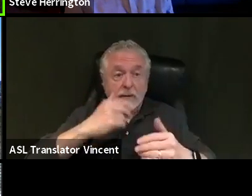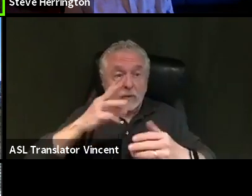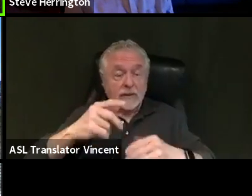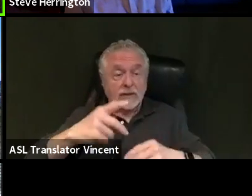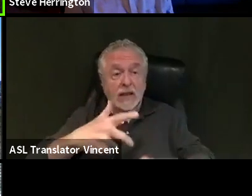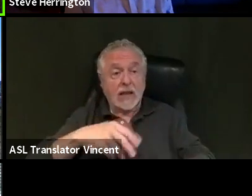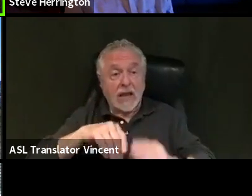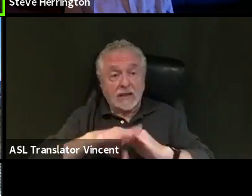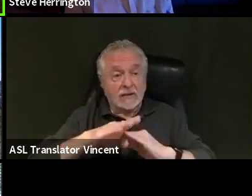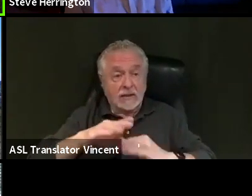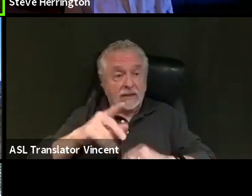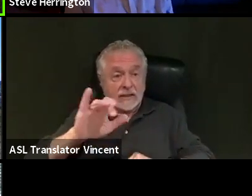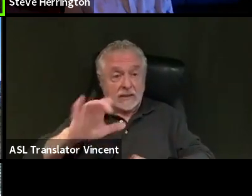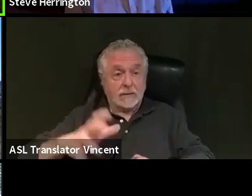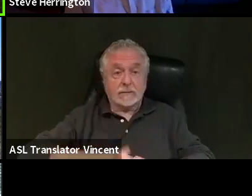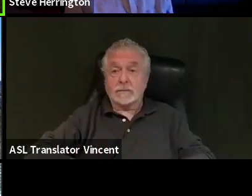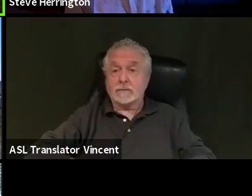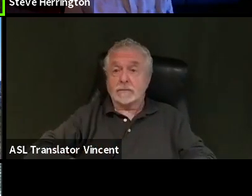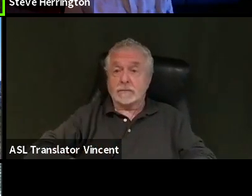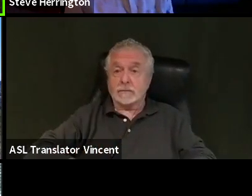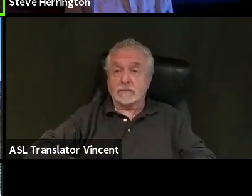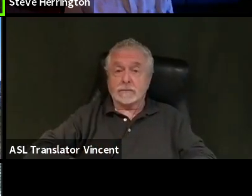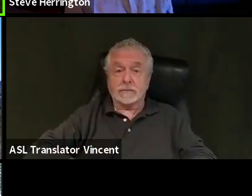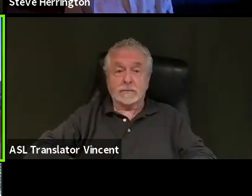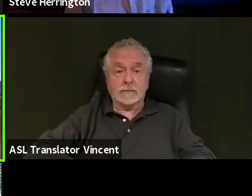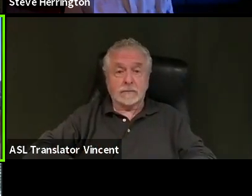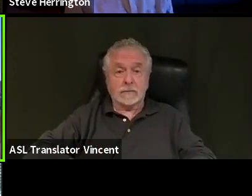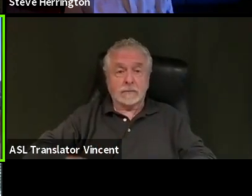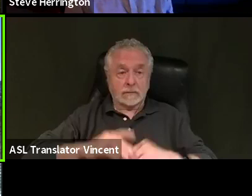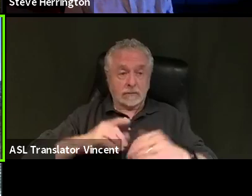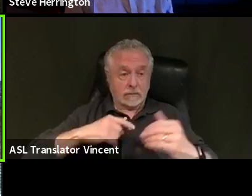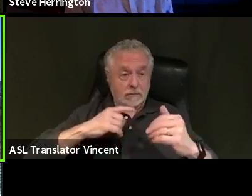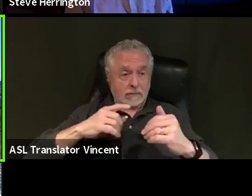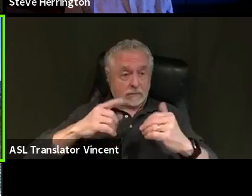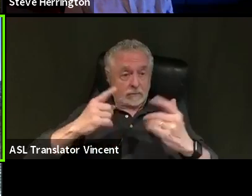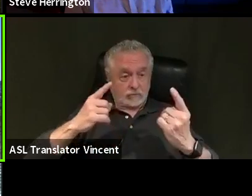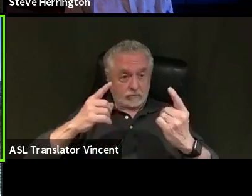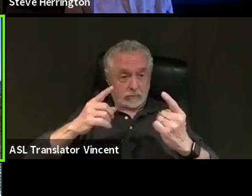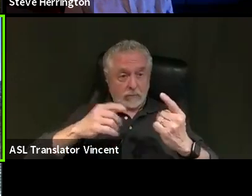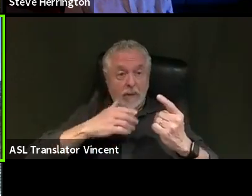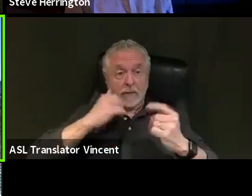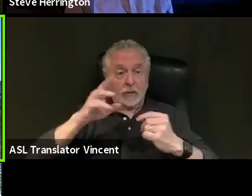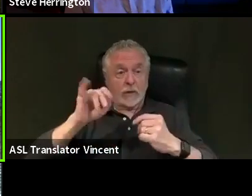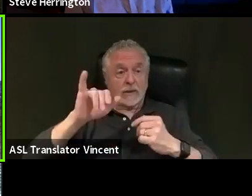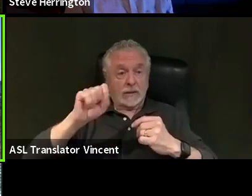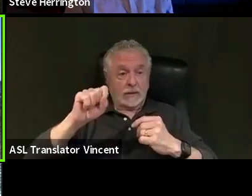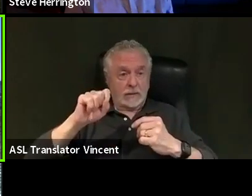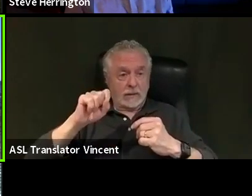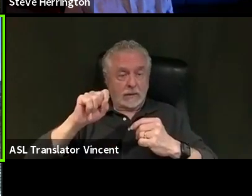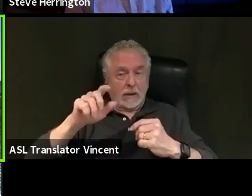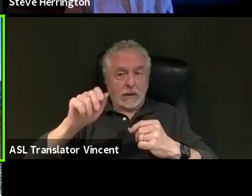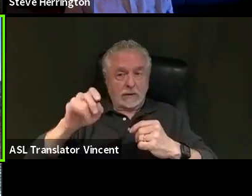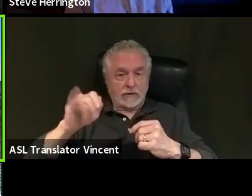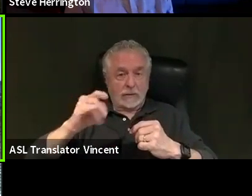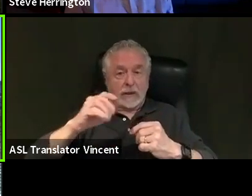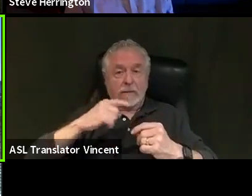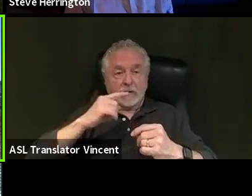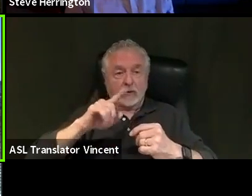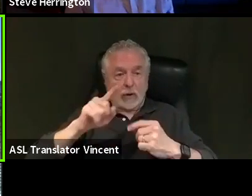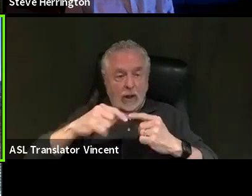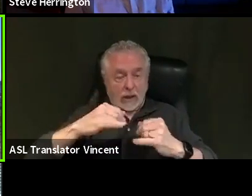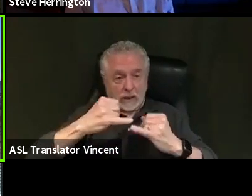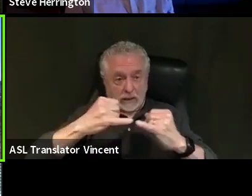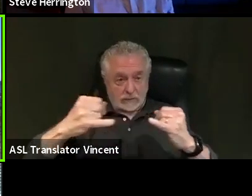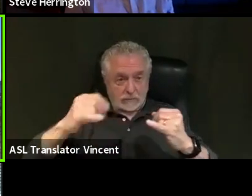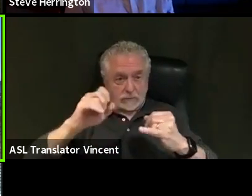to access a local clinic? If I may, best way is, as Jamie mentioned, going